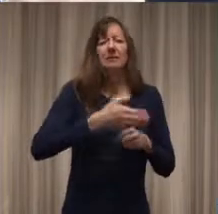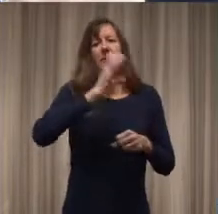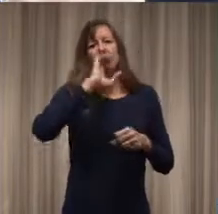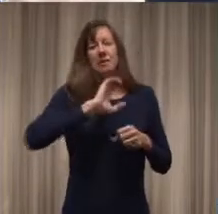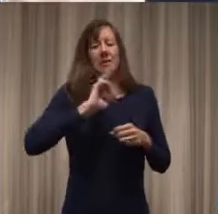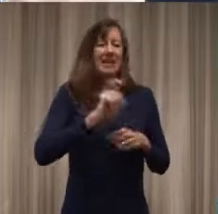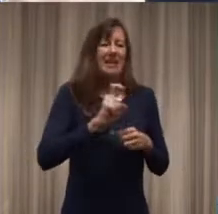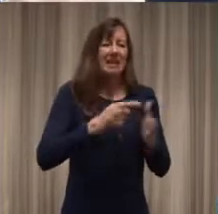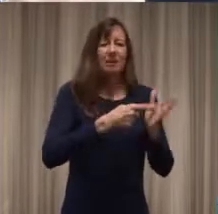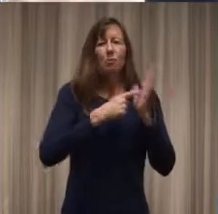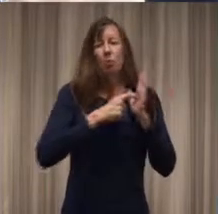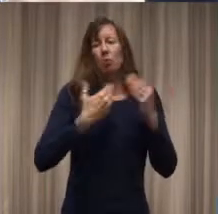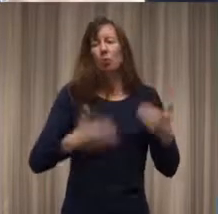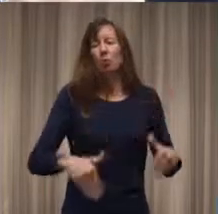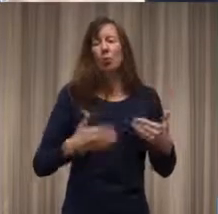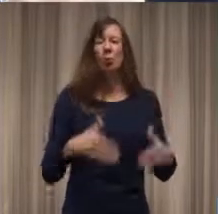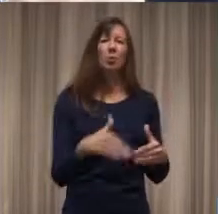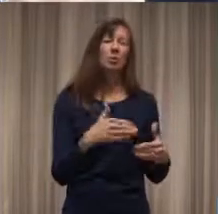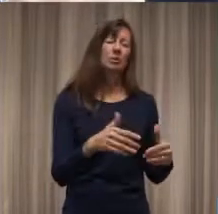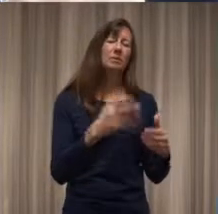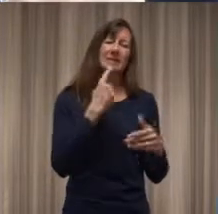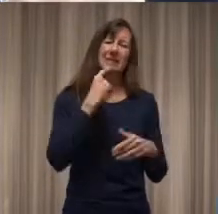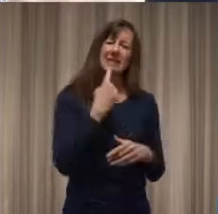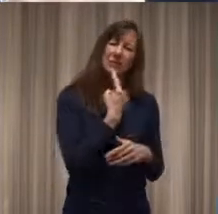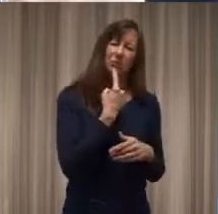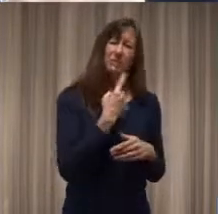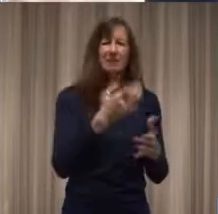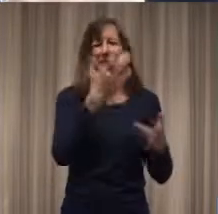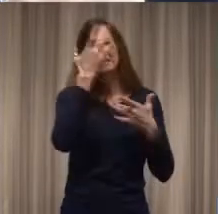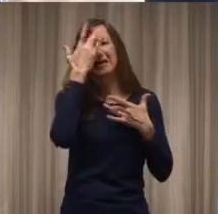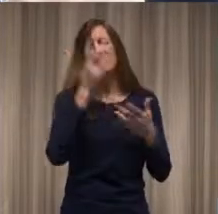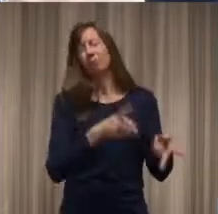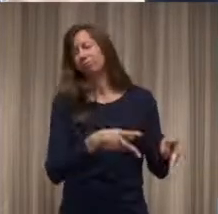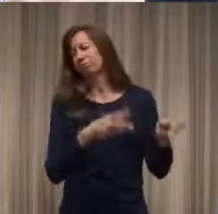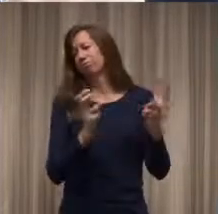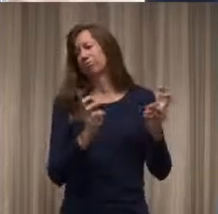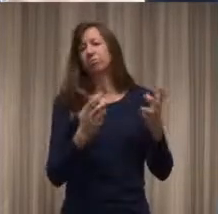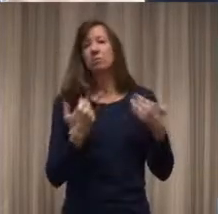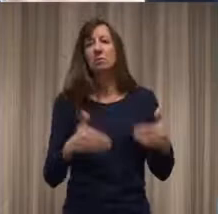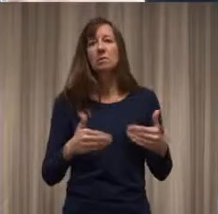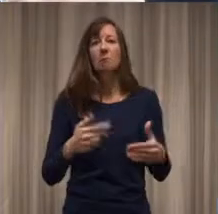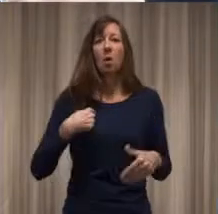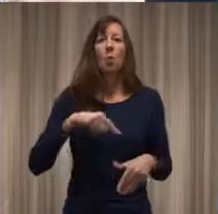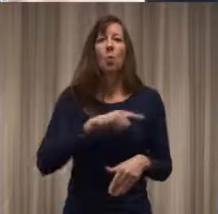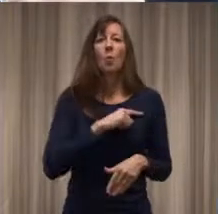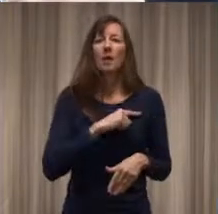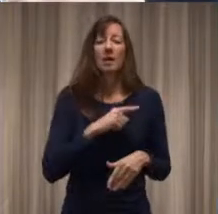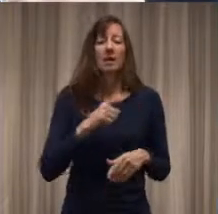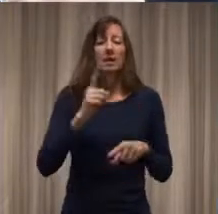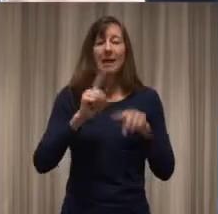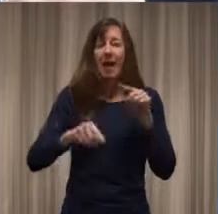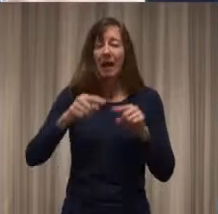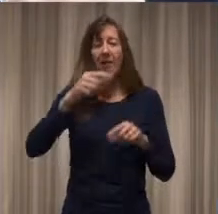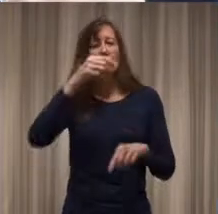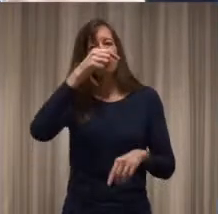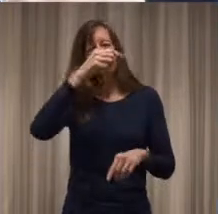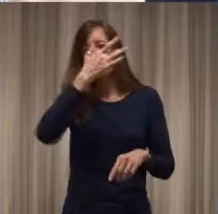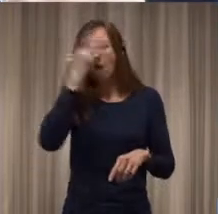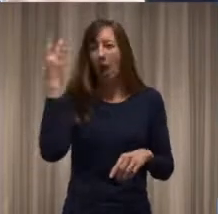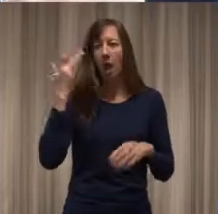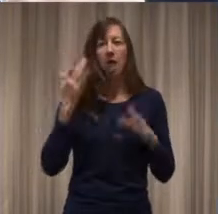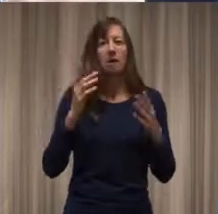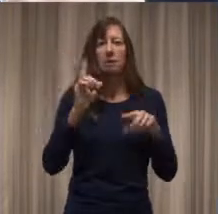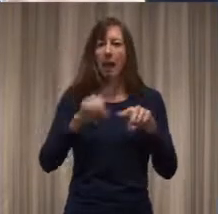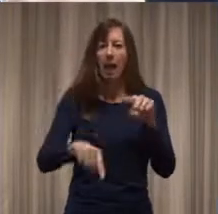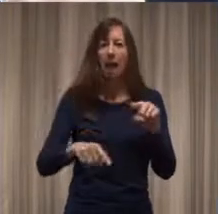And we just can't lose sight of that these are our friends and our neighbors and our colleagues that are suffering